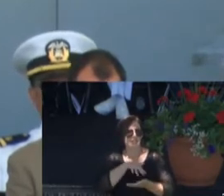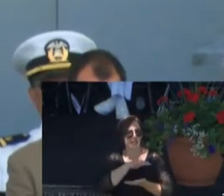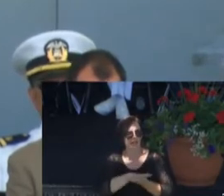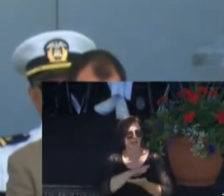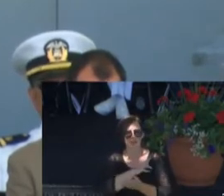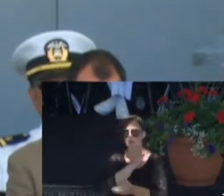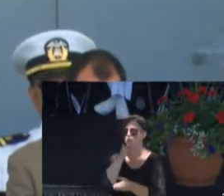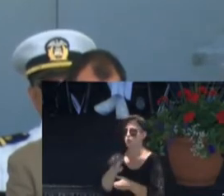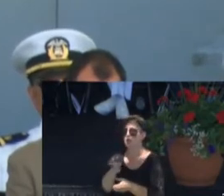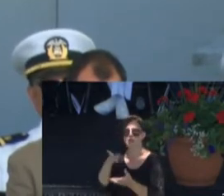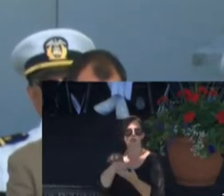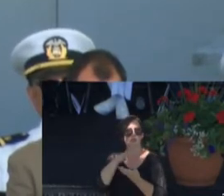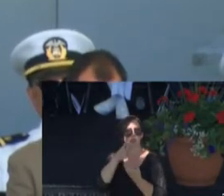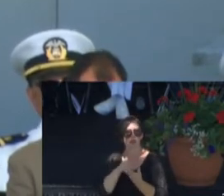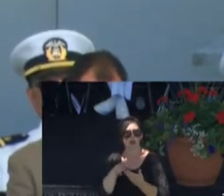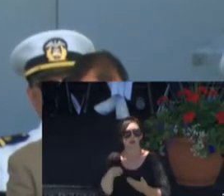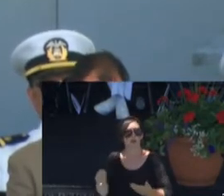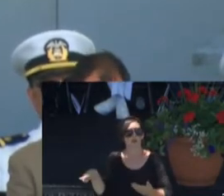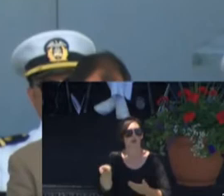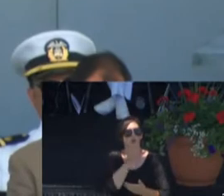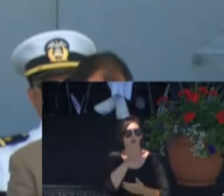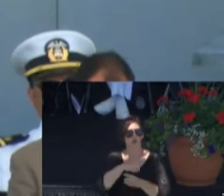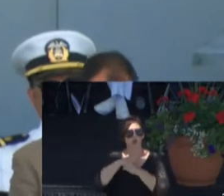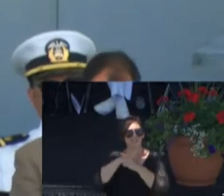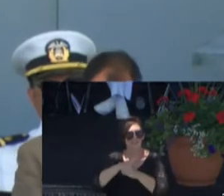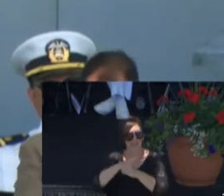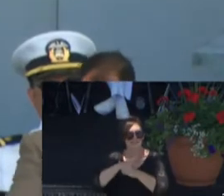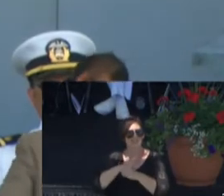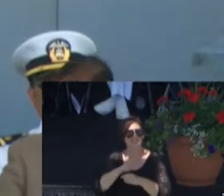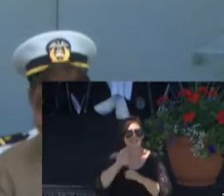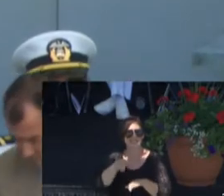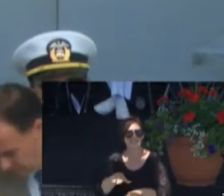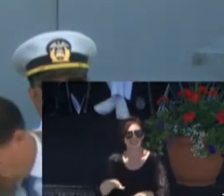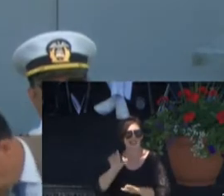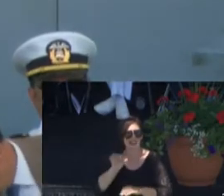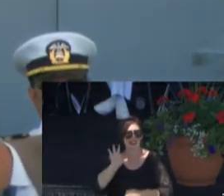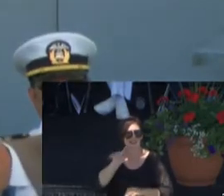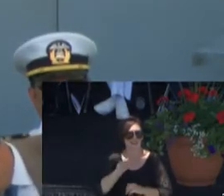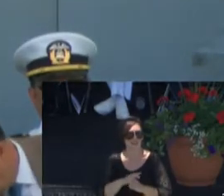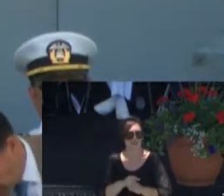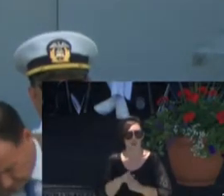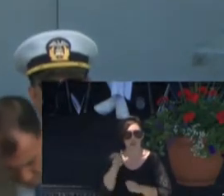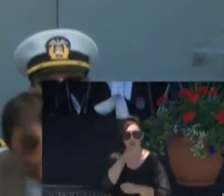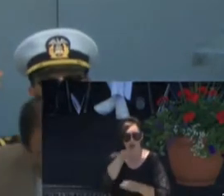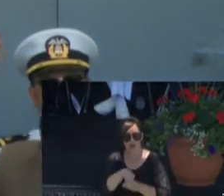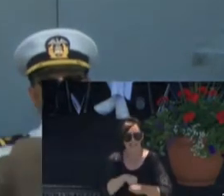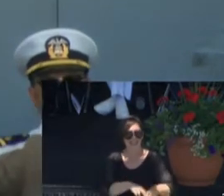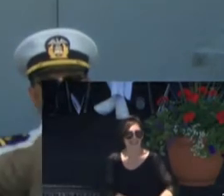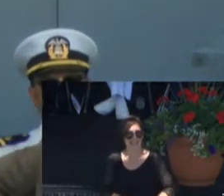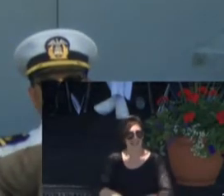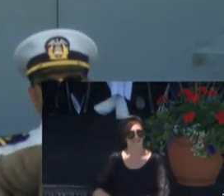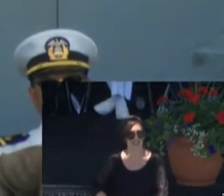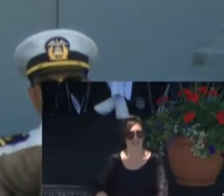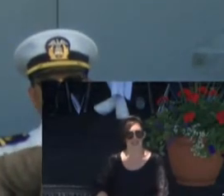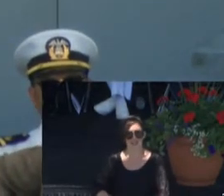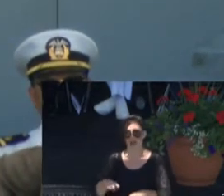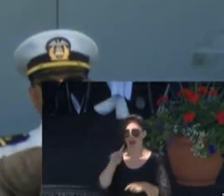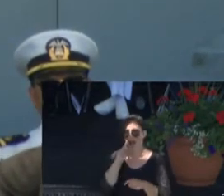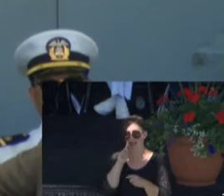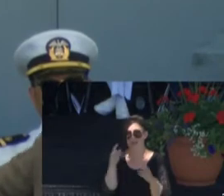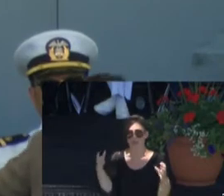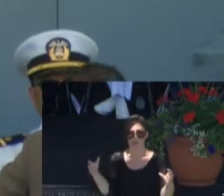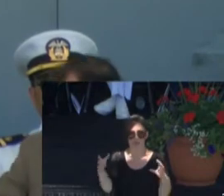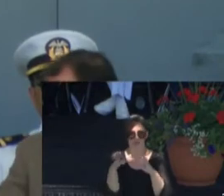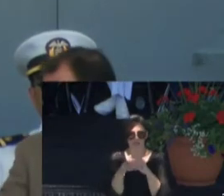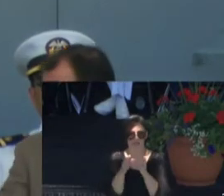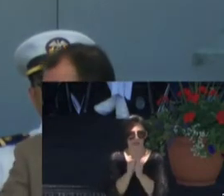Officer Program, you are Defense Sea Lift. Okay? You are in the Navy. Okay? I think we should put them together. But